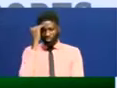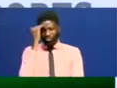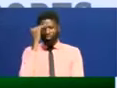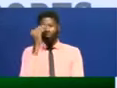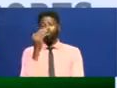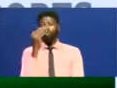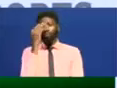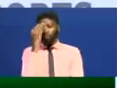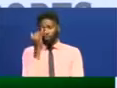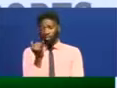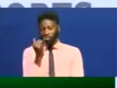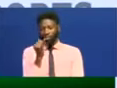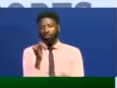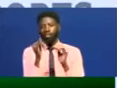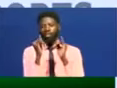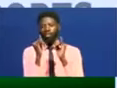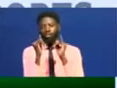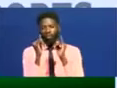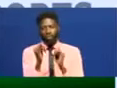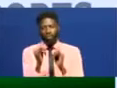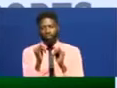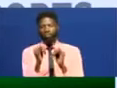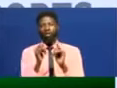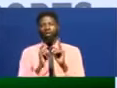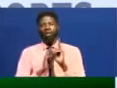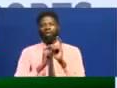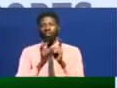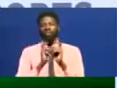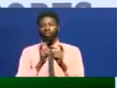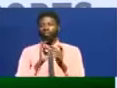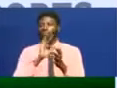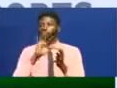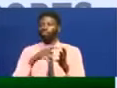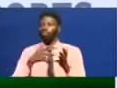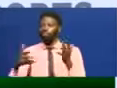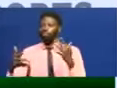it's because of this new reward scheme.